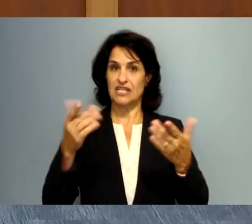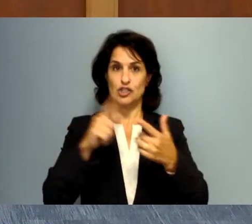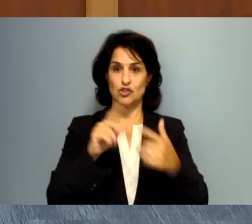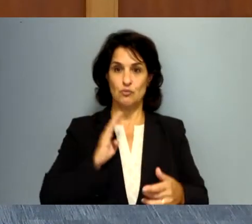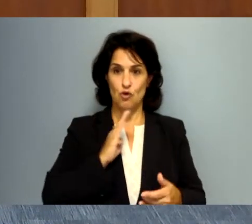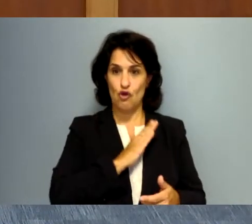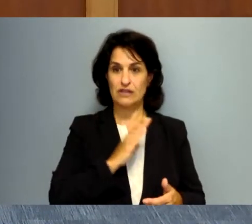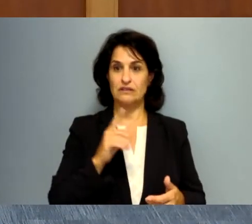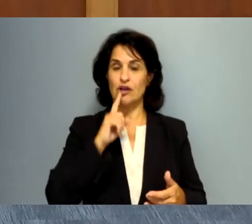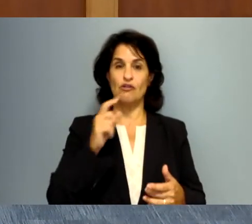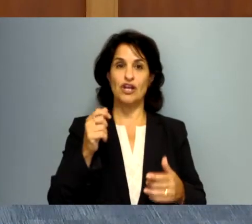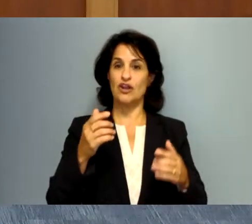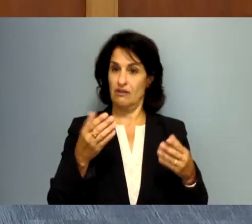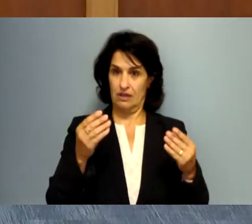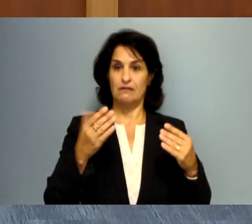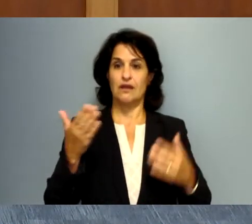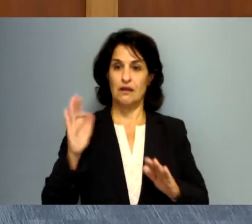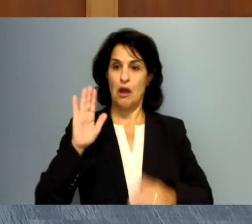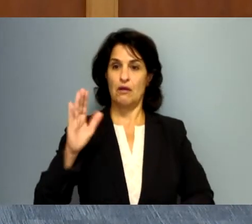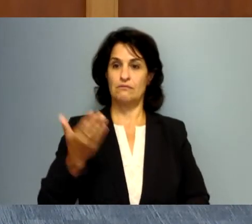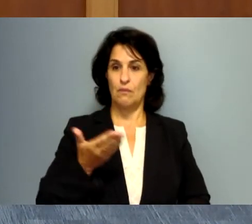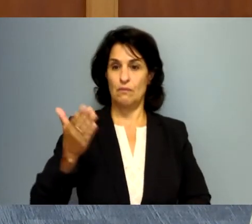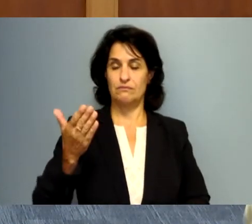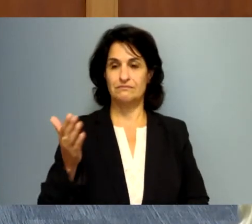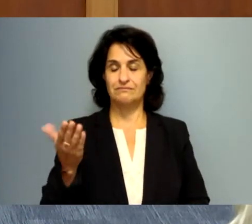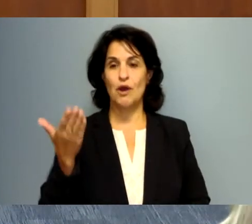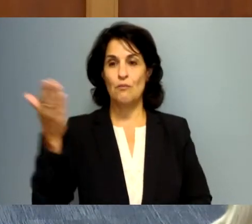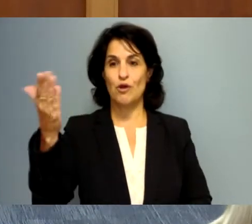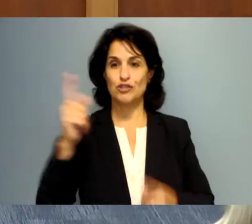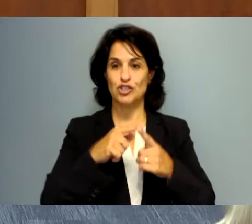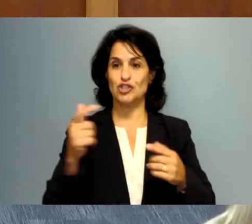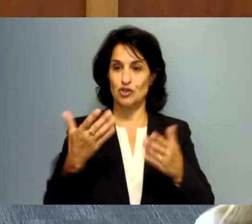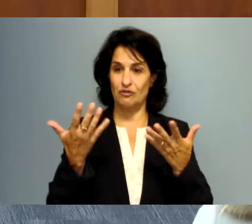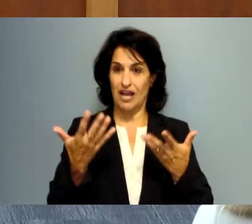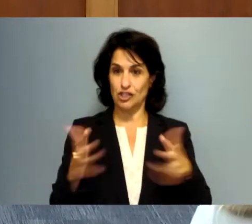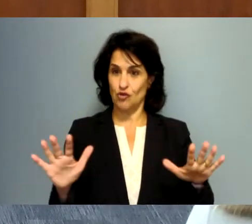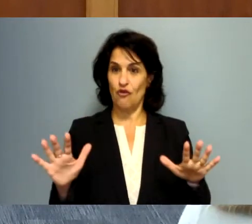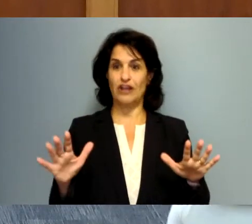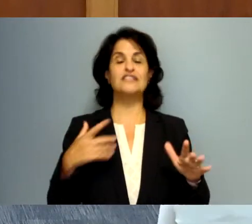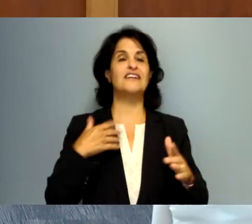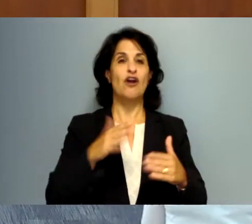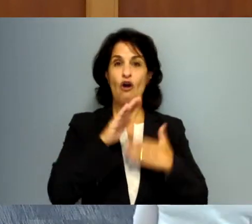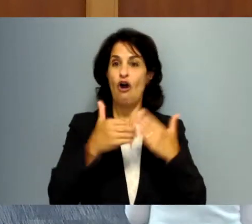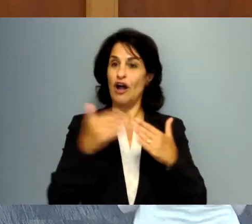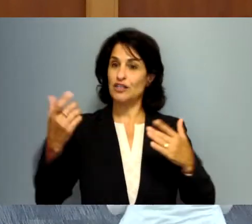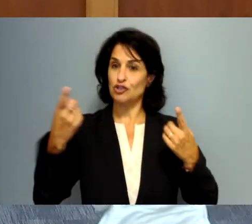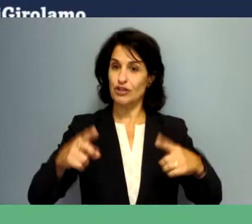motion to adjourn? So moved. Second. All in favor? Aye. Aye. Thank you.